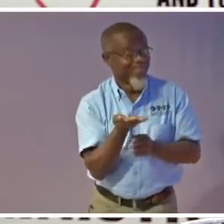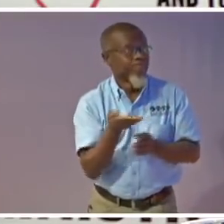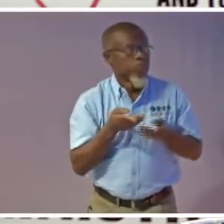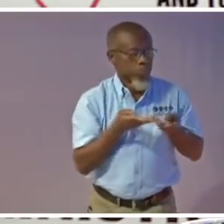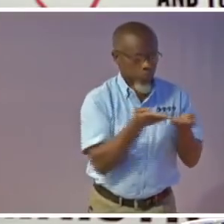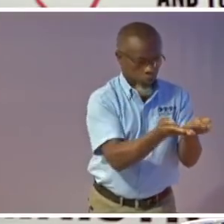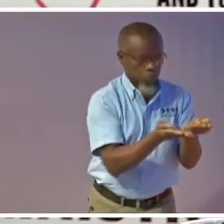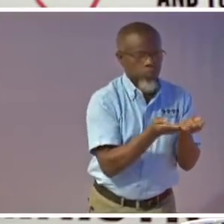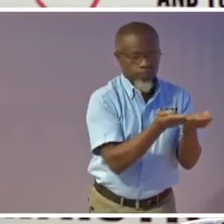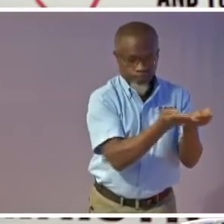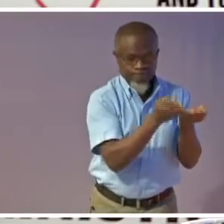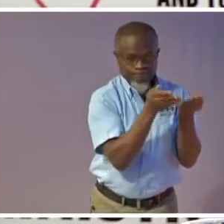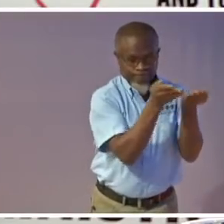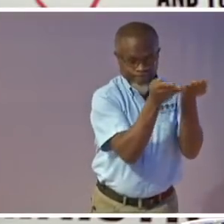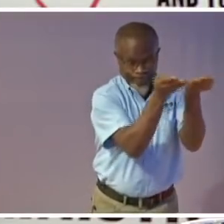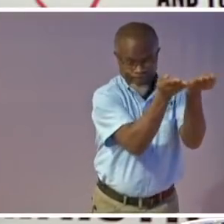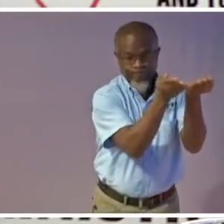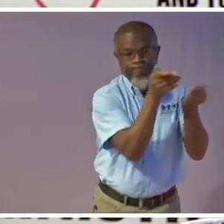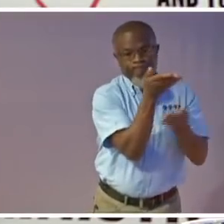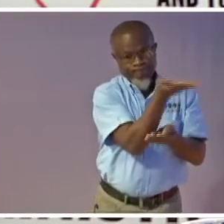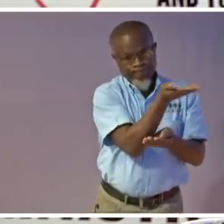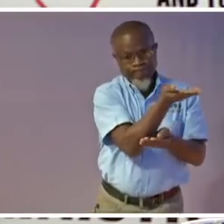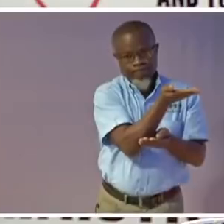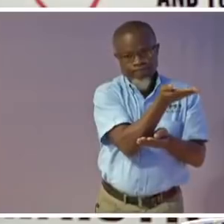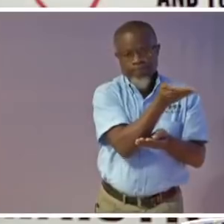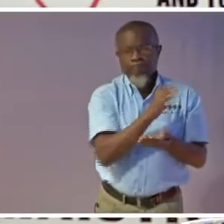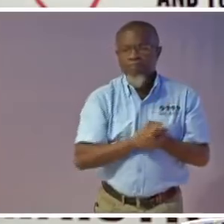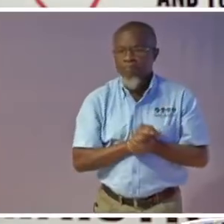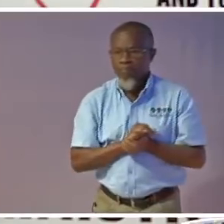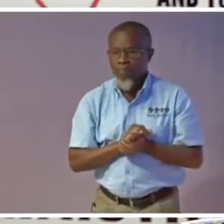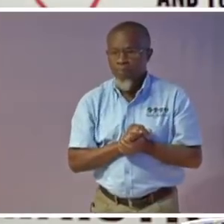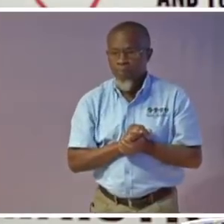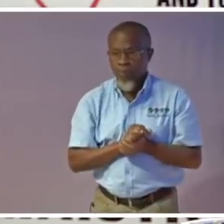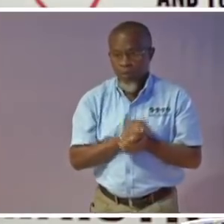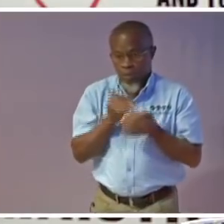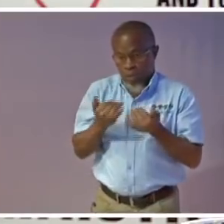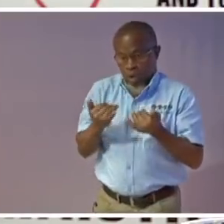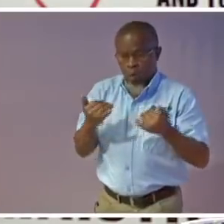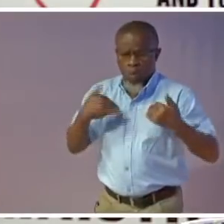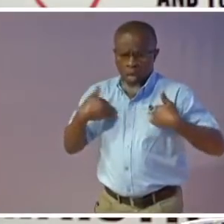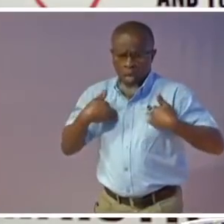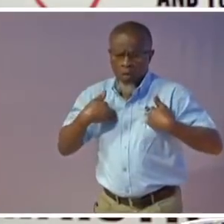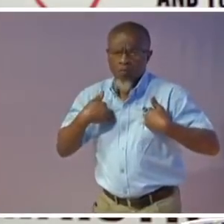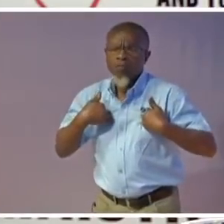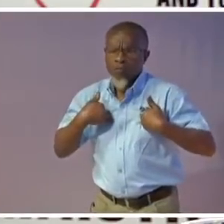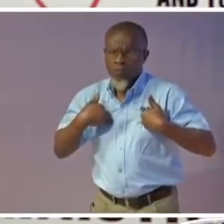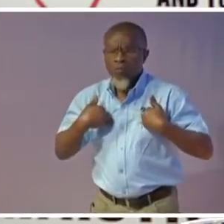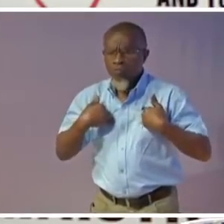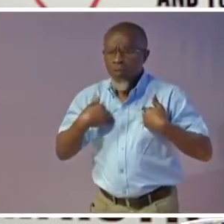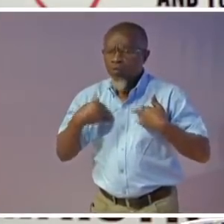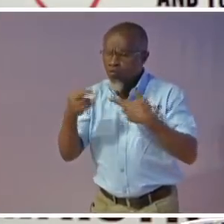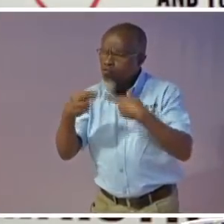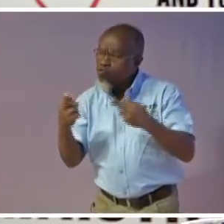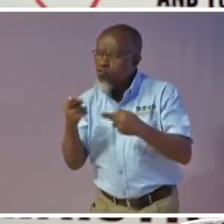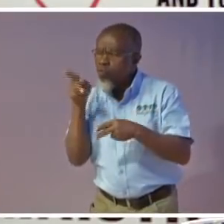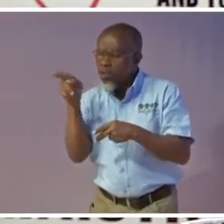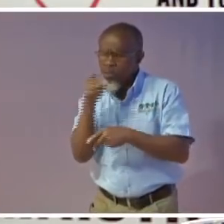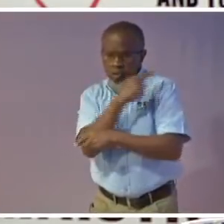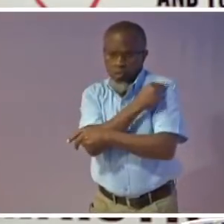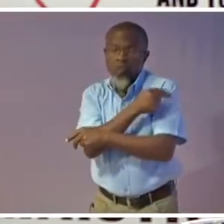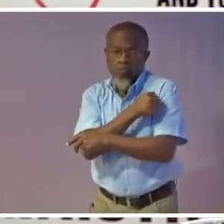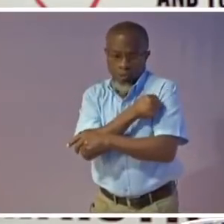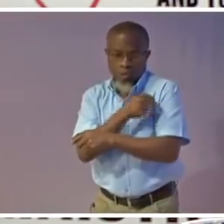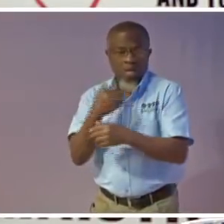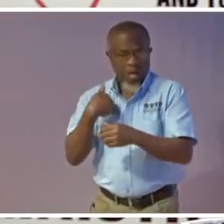at this time is not critical. There is space, but we are also always engaged in a contingency planning